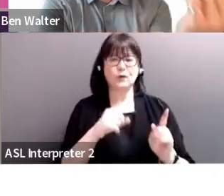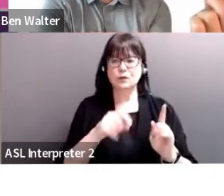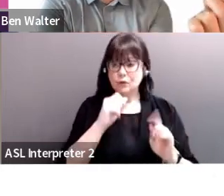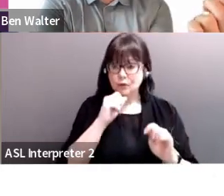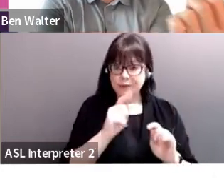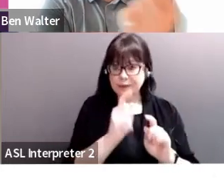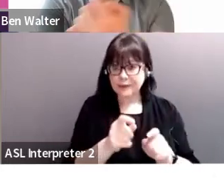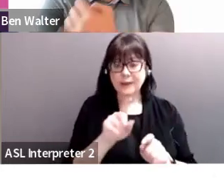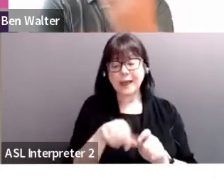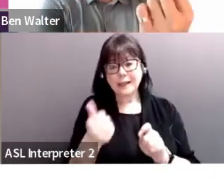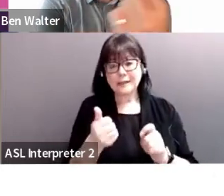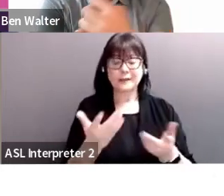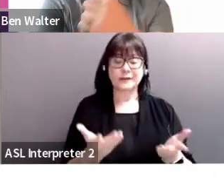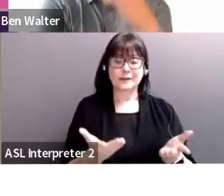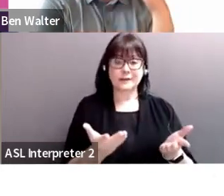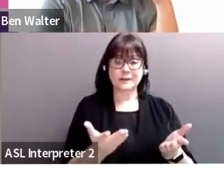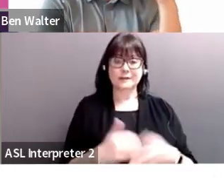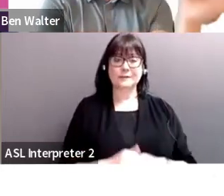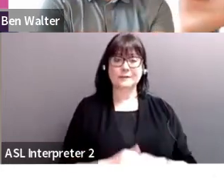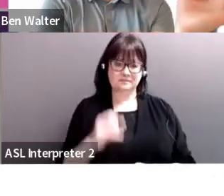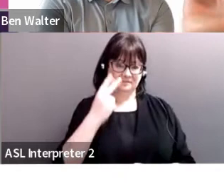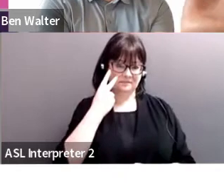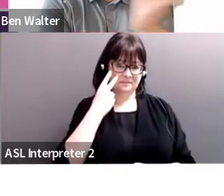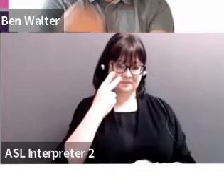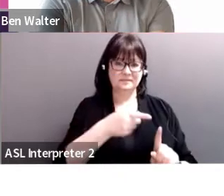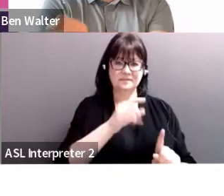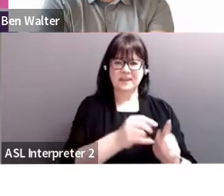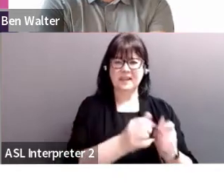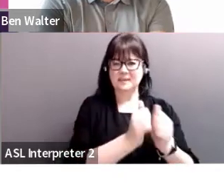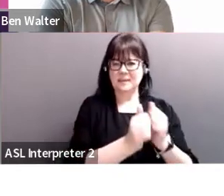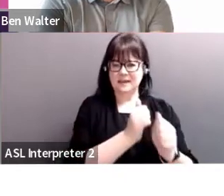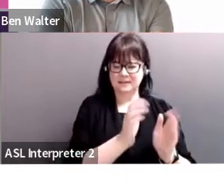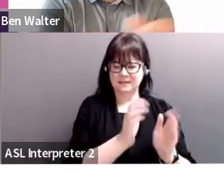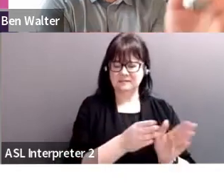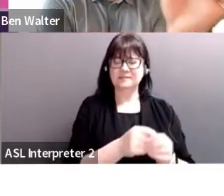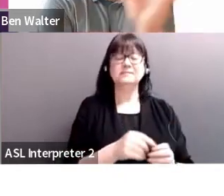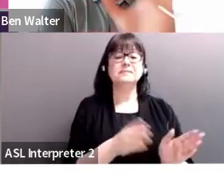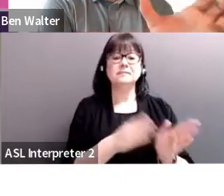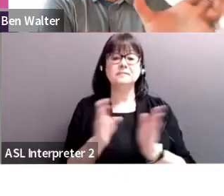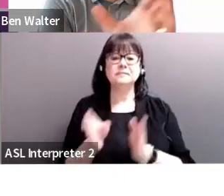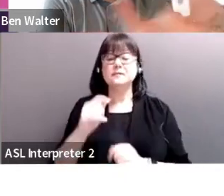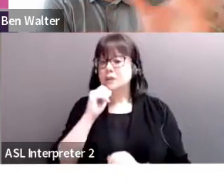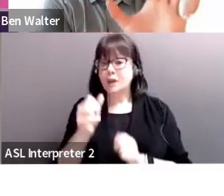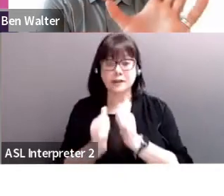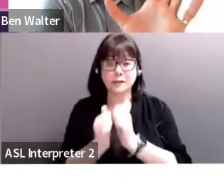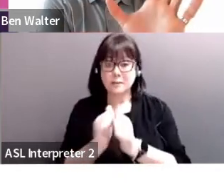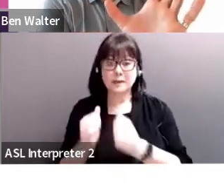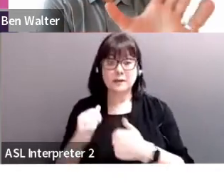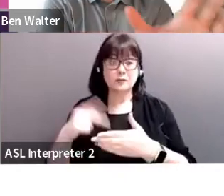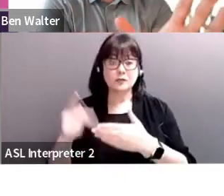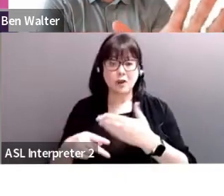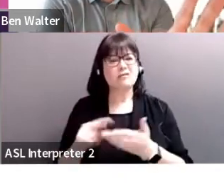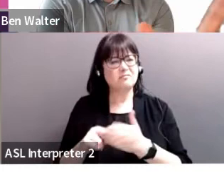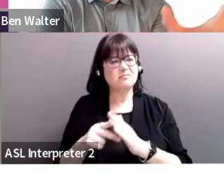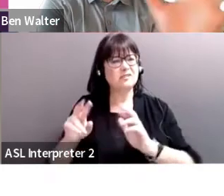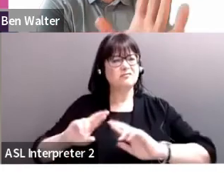what they want to see happen in the economy? That's competitive, right? Non-competitive programs have a set, you know, they have a pool of funding,